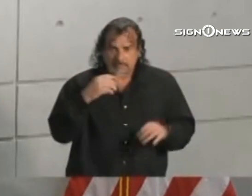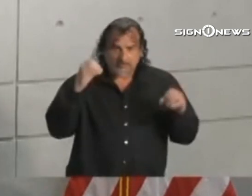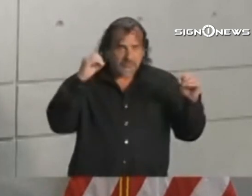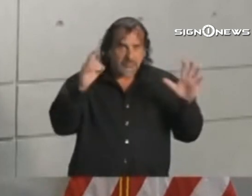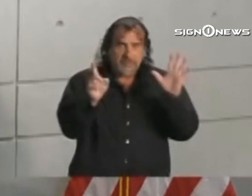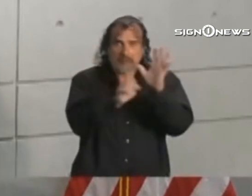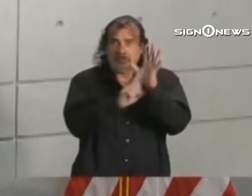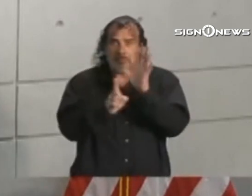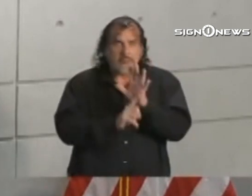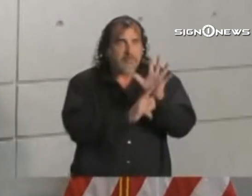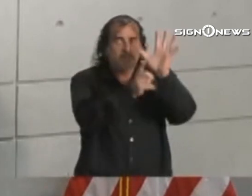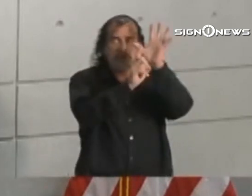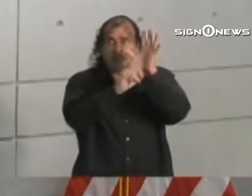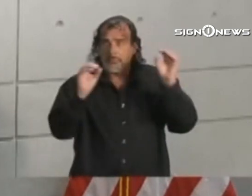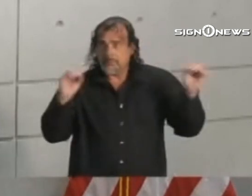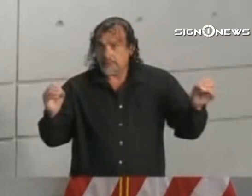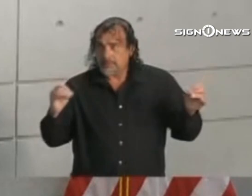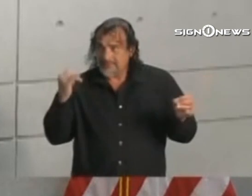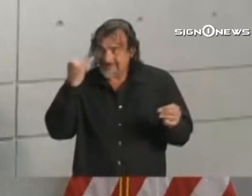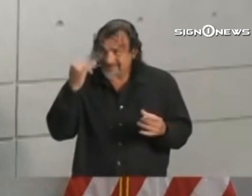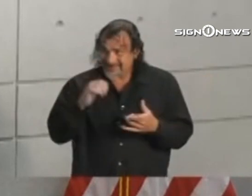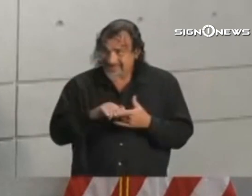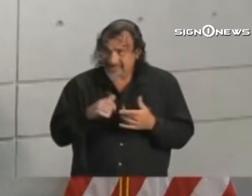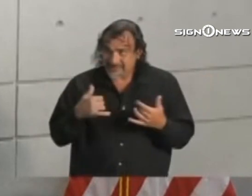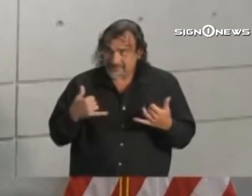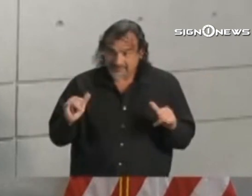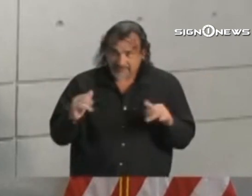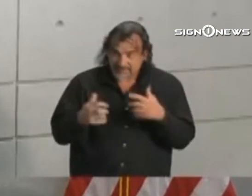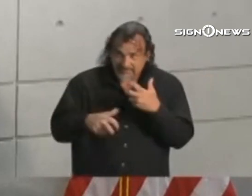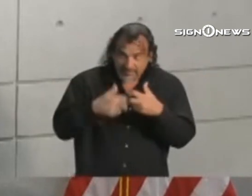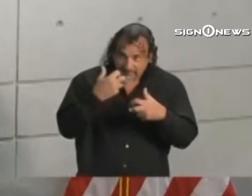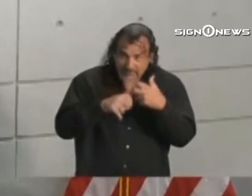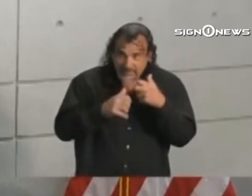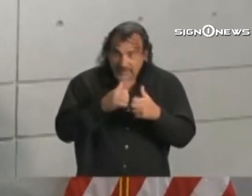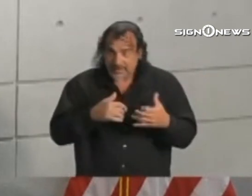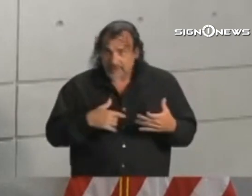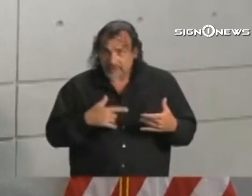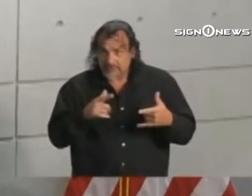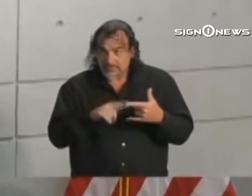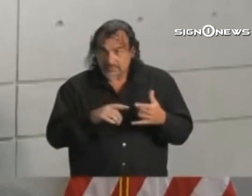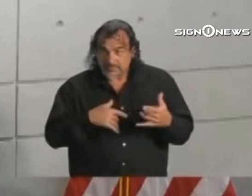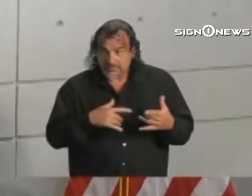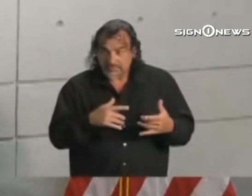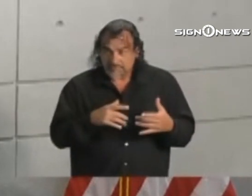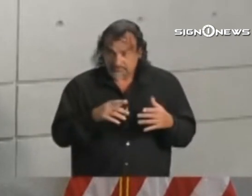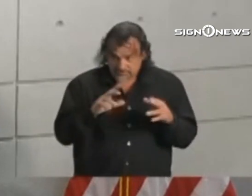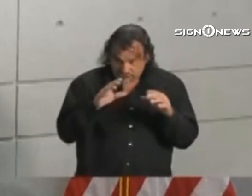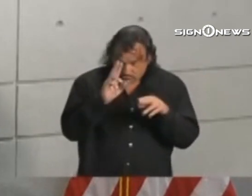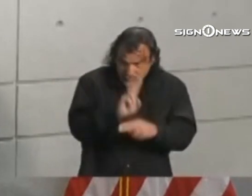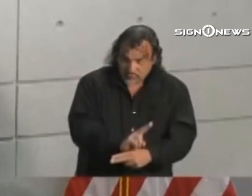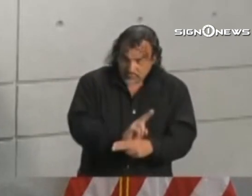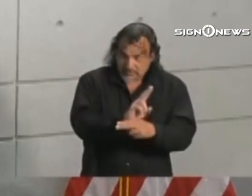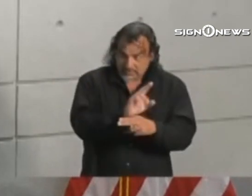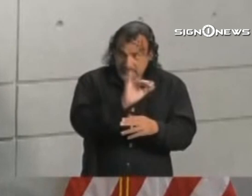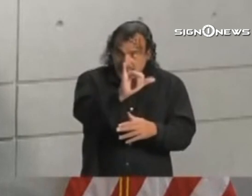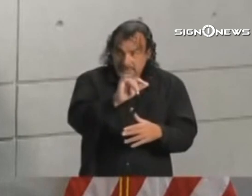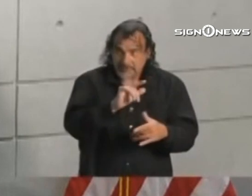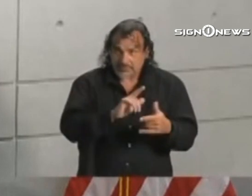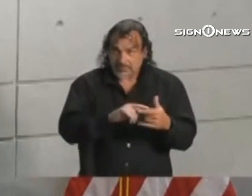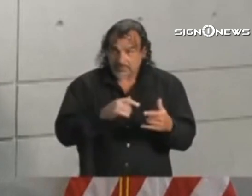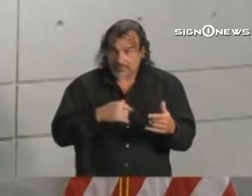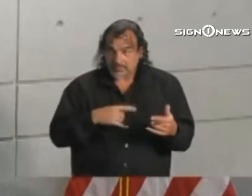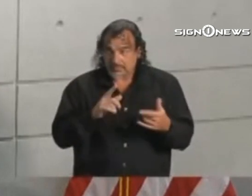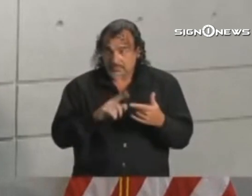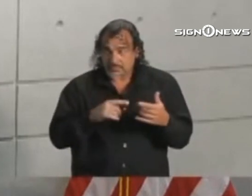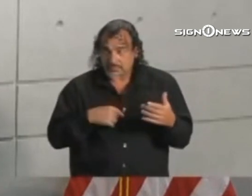alerts. Does that still exist, and are we still enforcing that, and is that something that might pick up as the